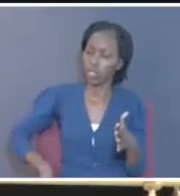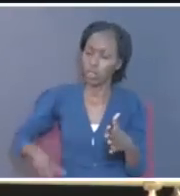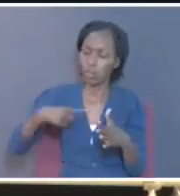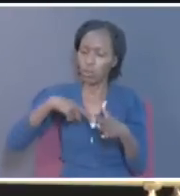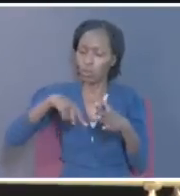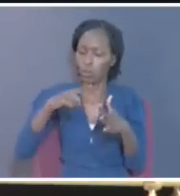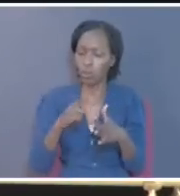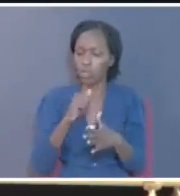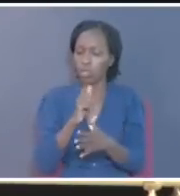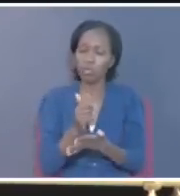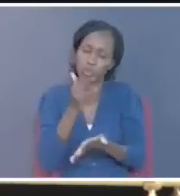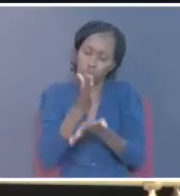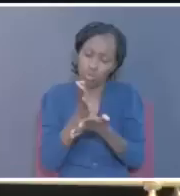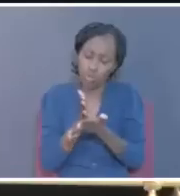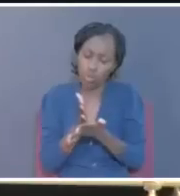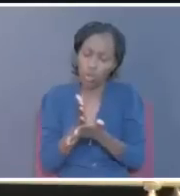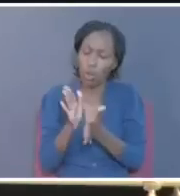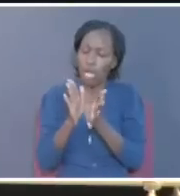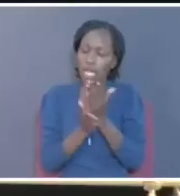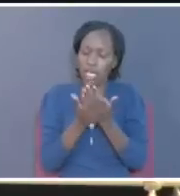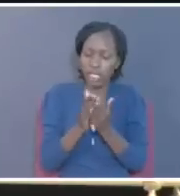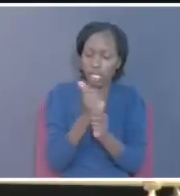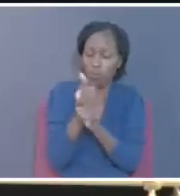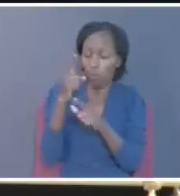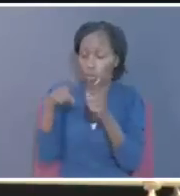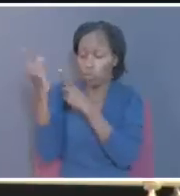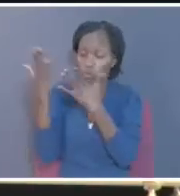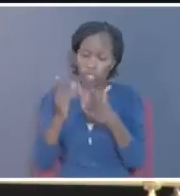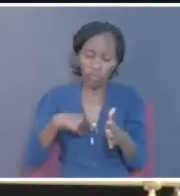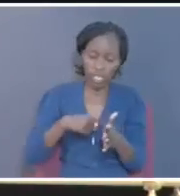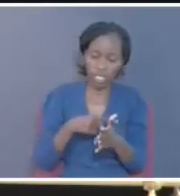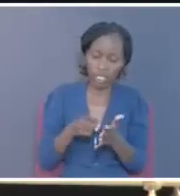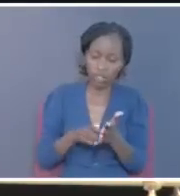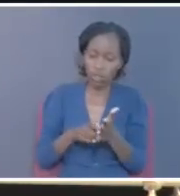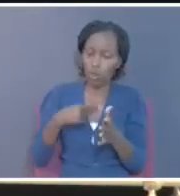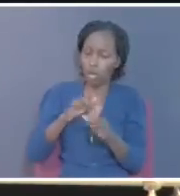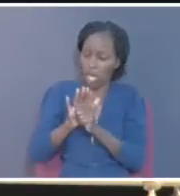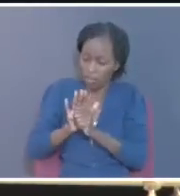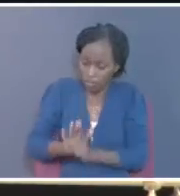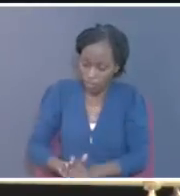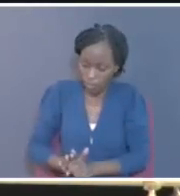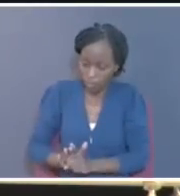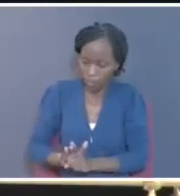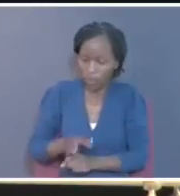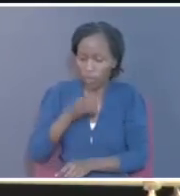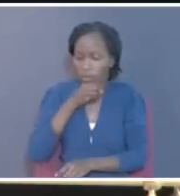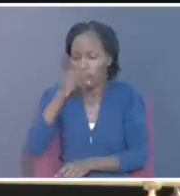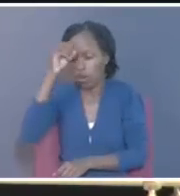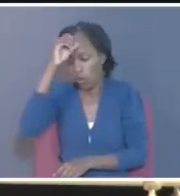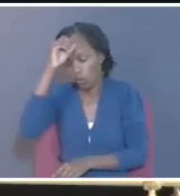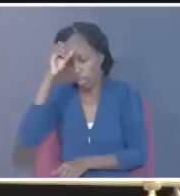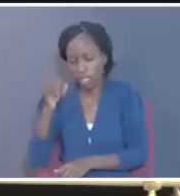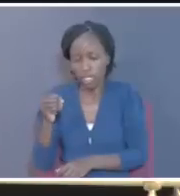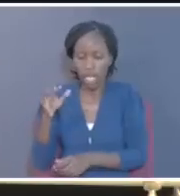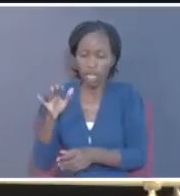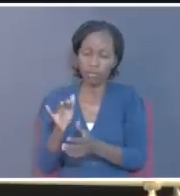been diligent with what you've given us, Jehovah God, when we have oppressed the widows and the orphans and you've asked us to